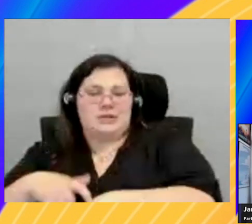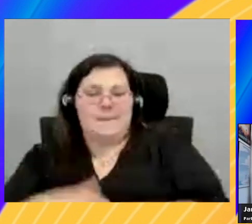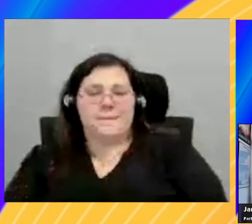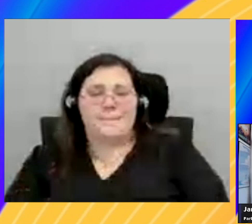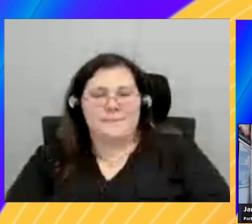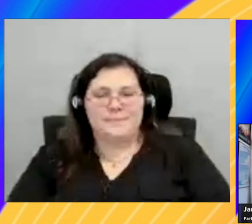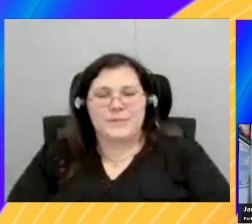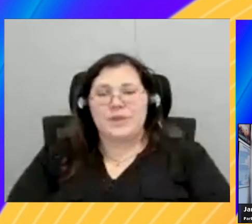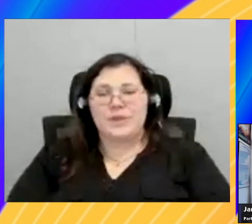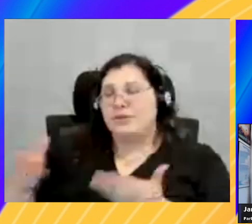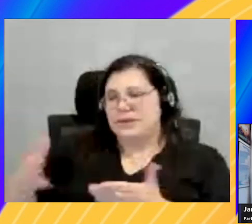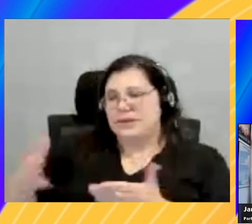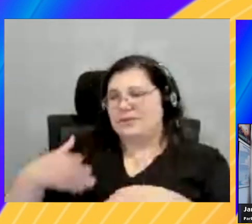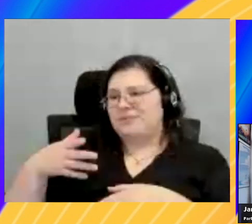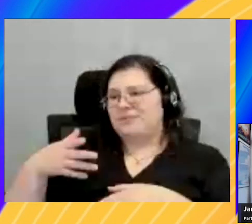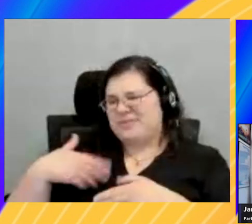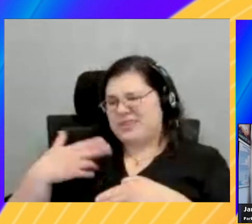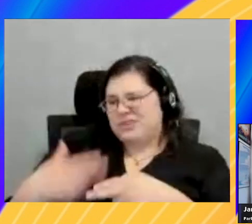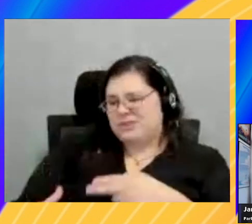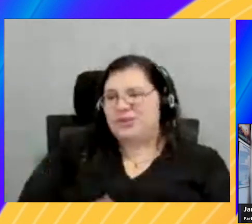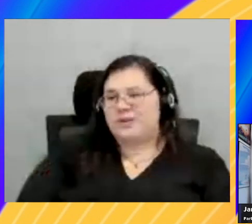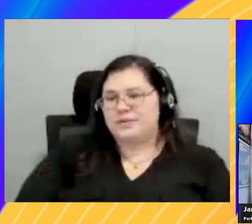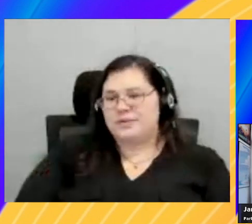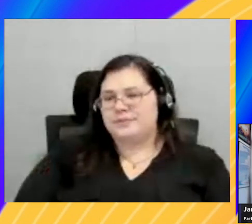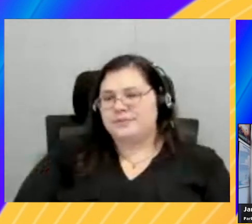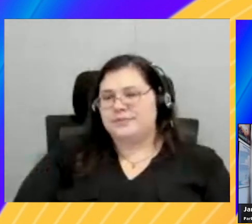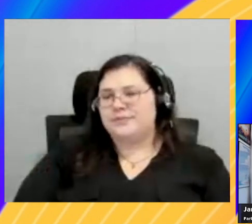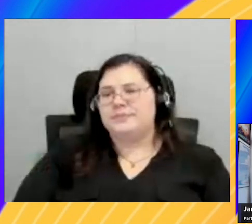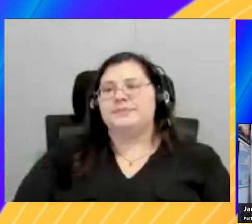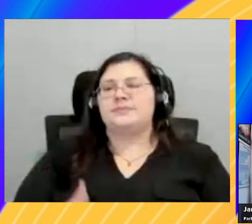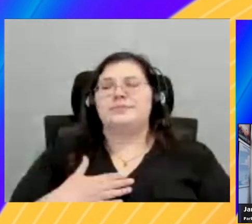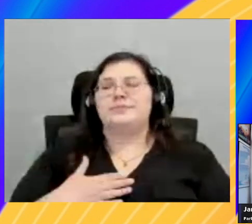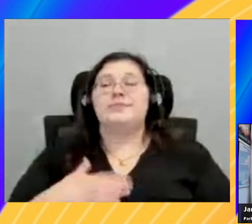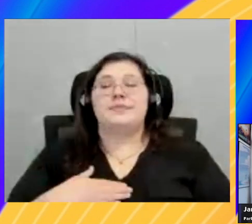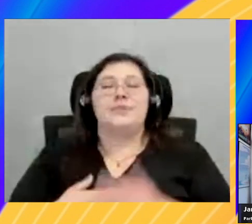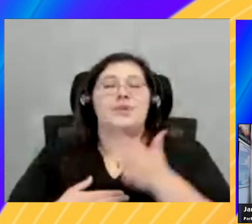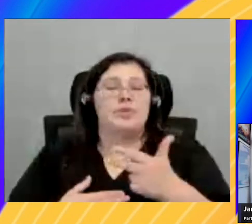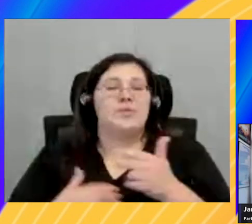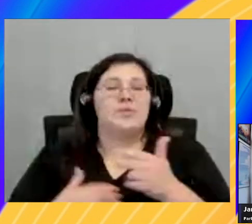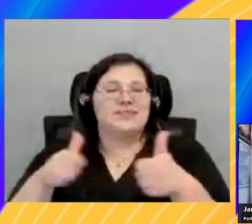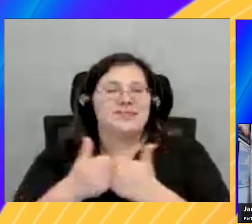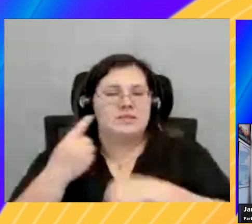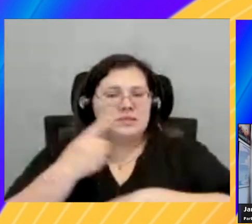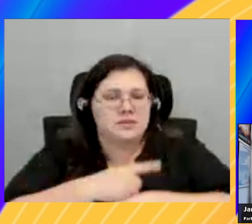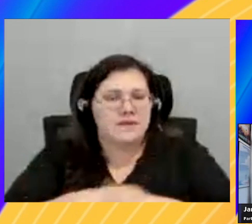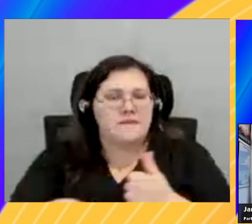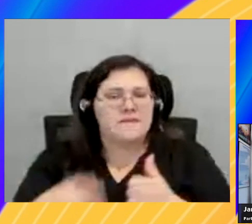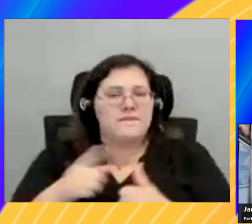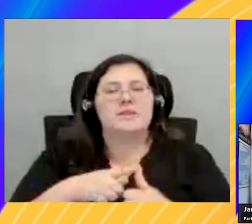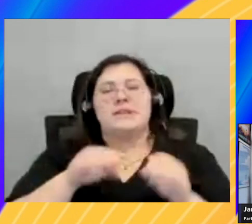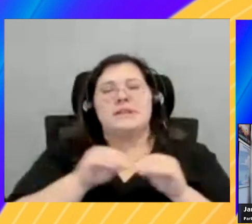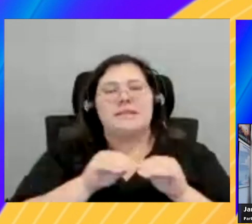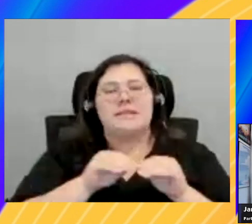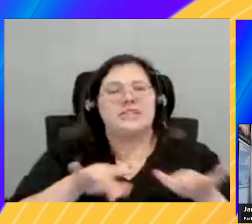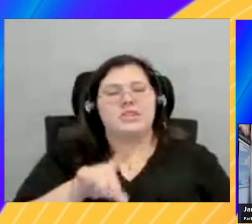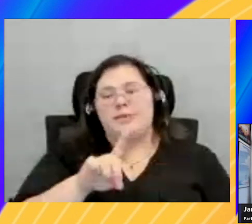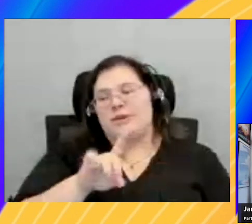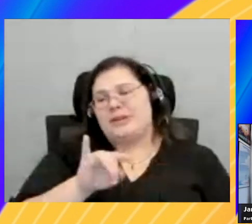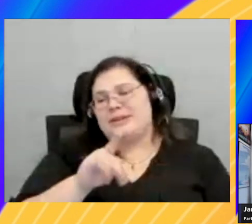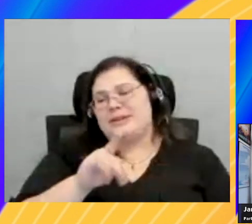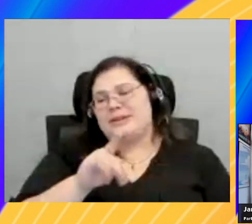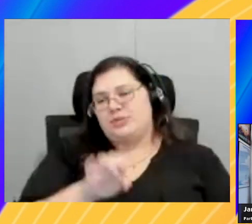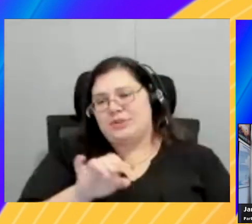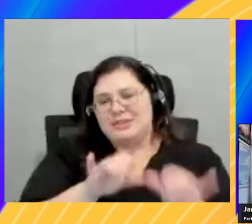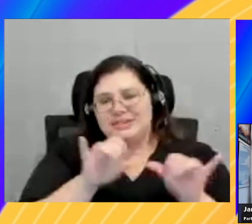So there are three main customer challenges today. The first being distributed systems, like we just talked about, which is